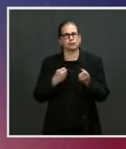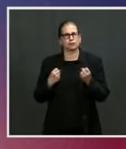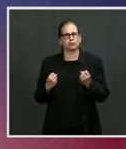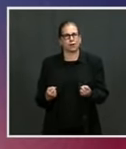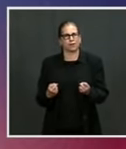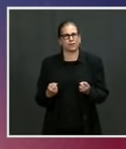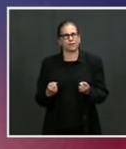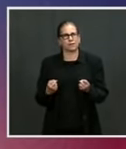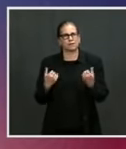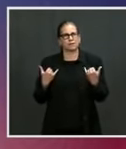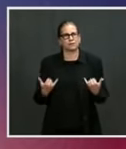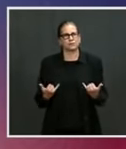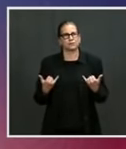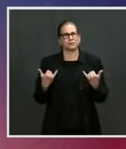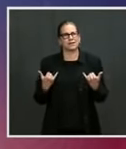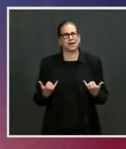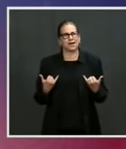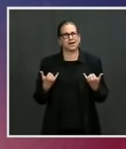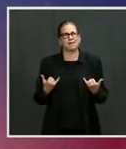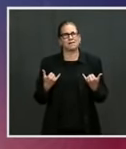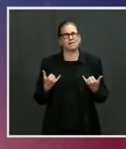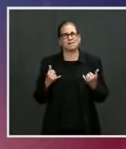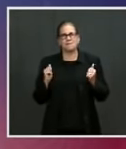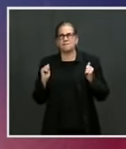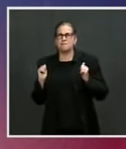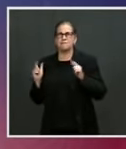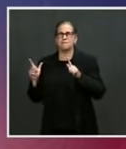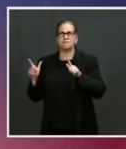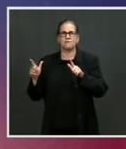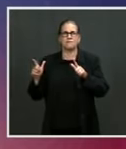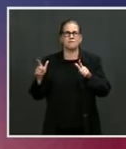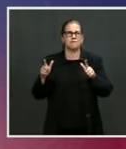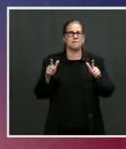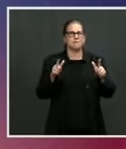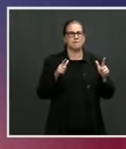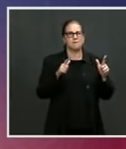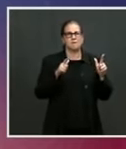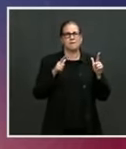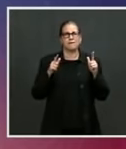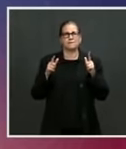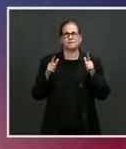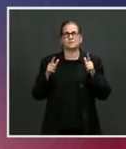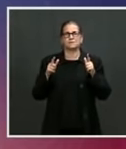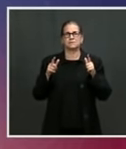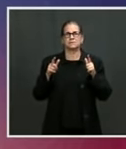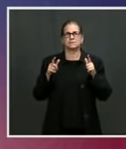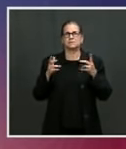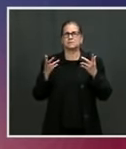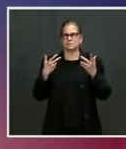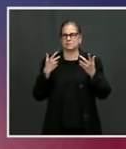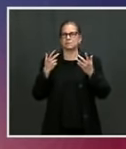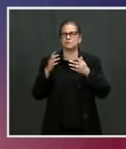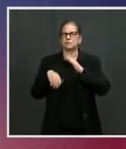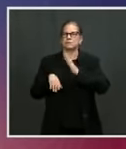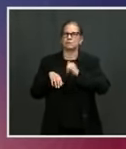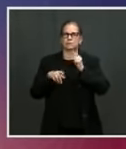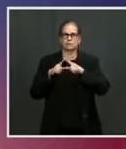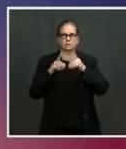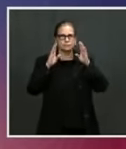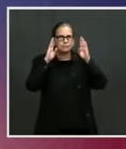us are called to make the ultimate sacrifice. We all are called by God and by